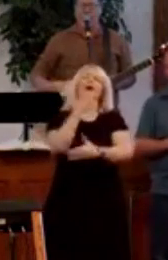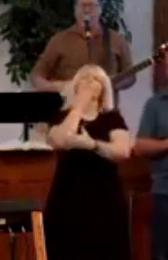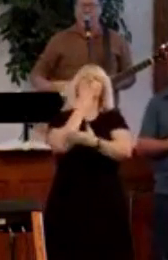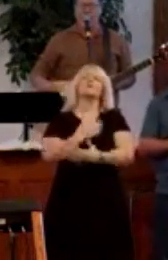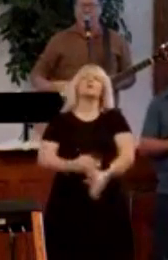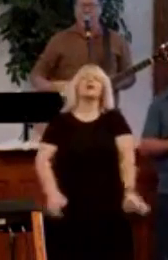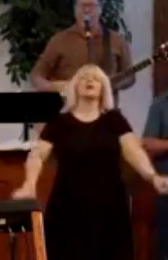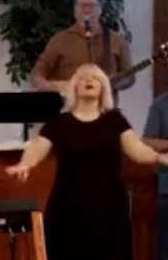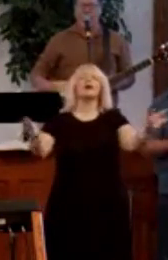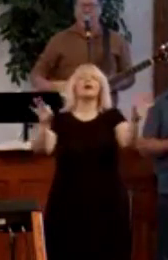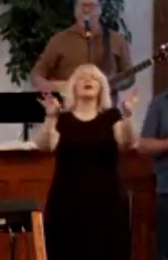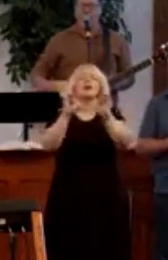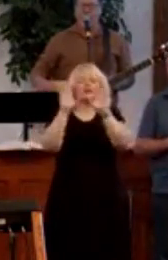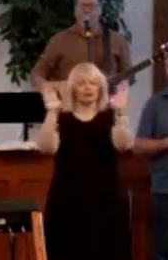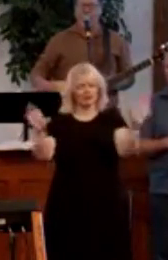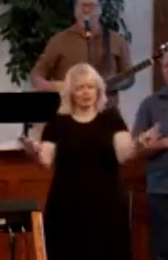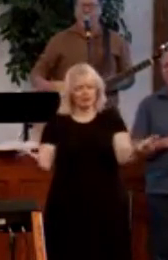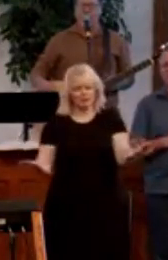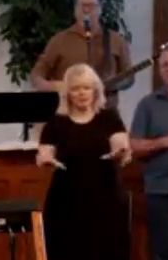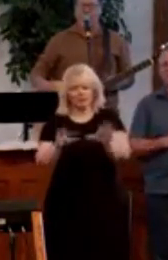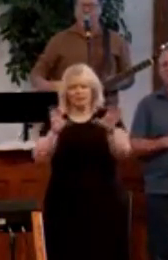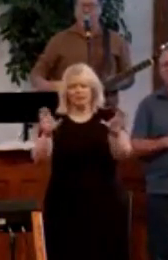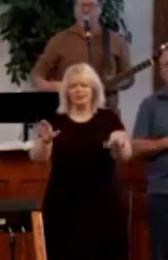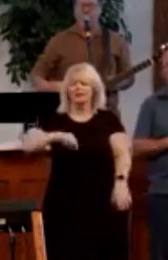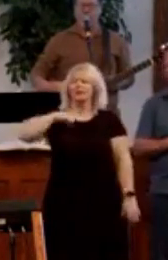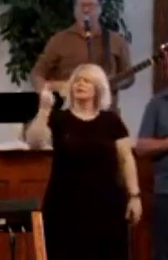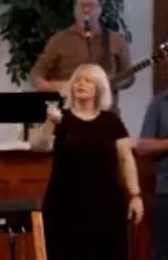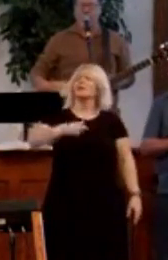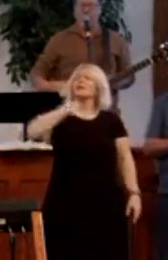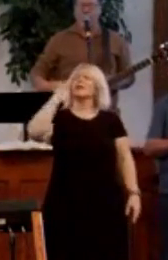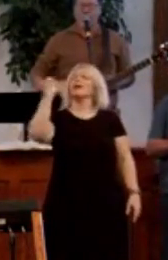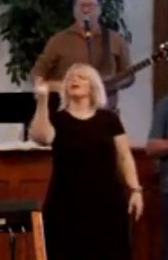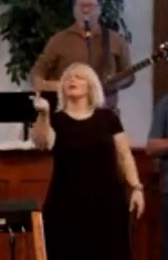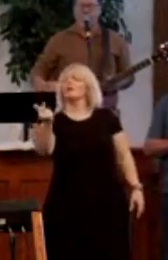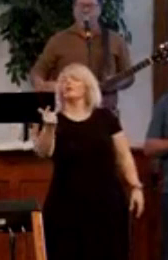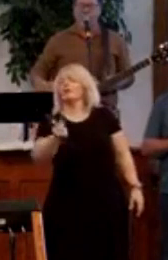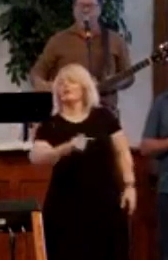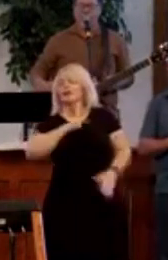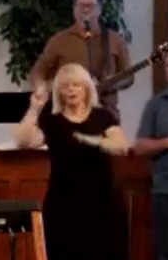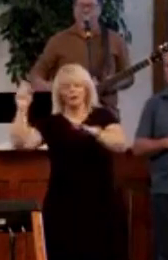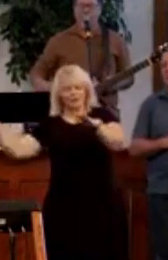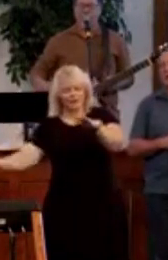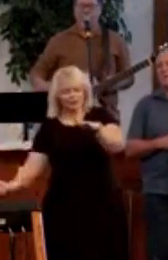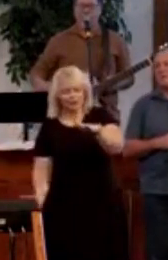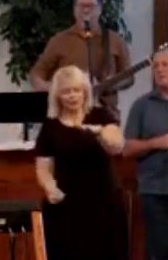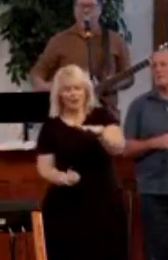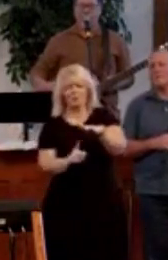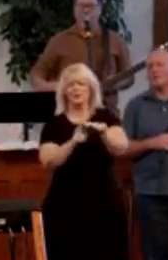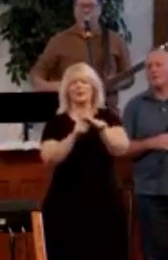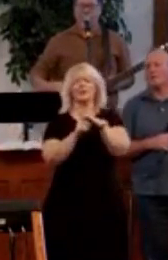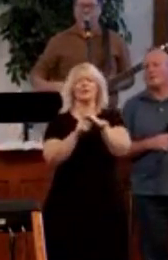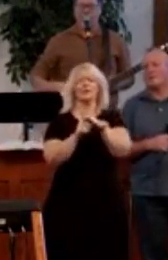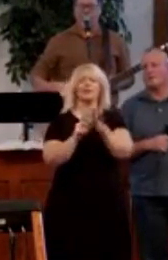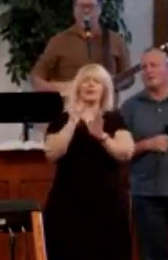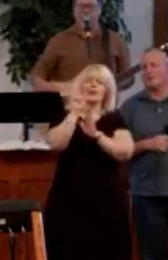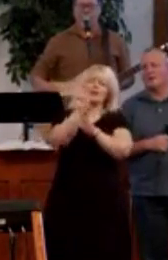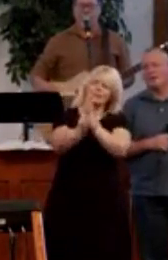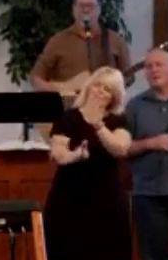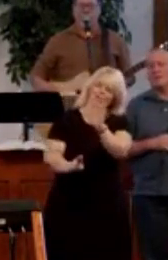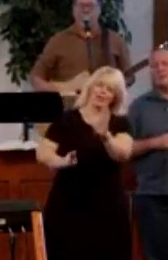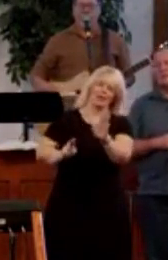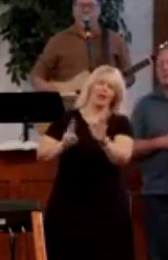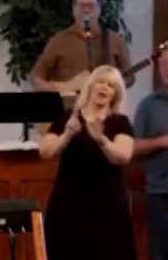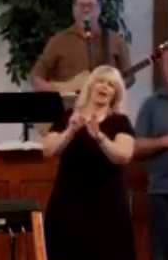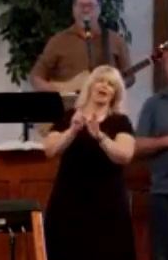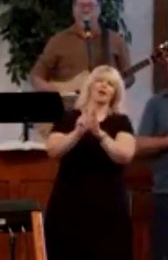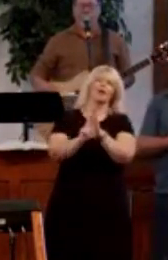relieved. How precious did that grace appear